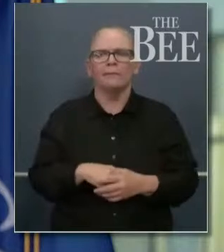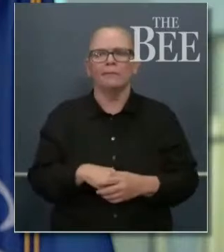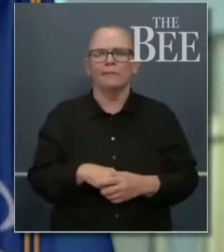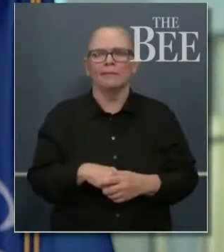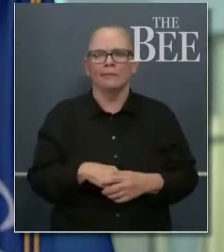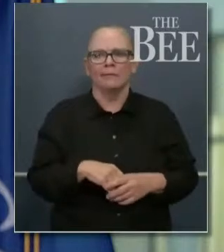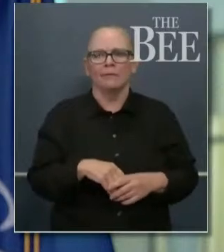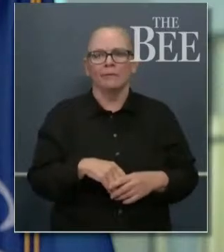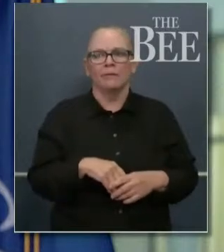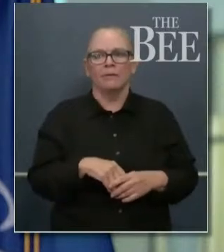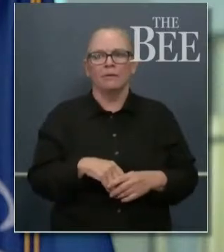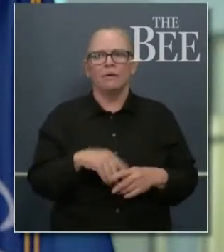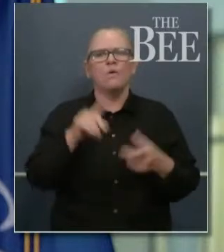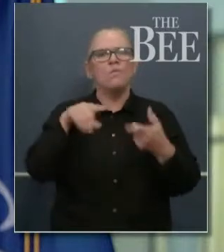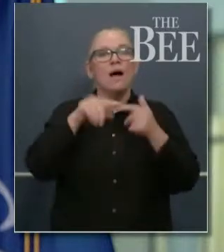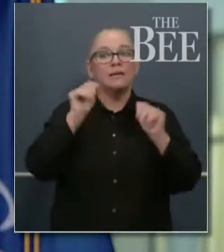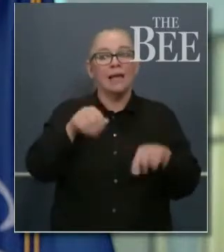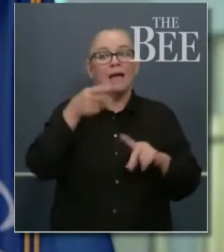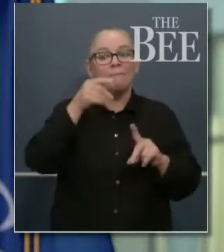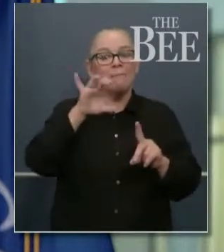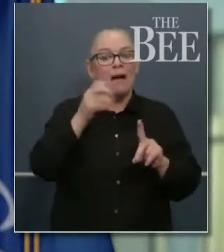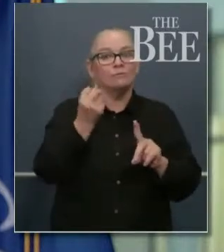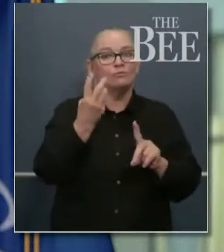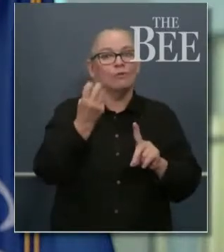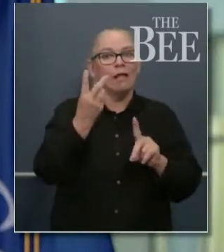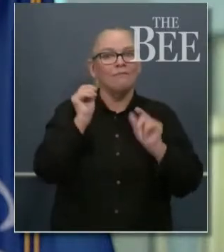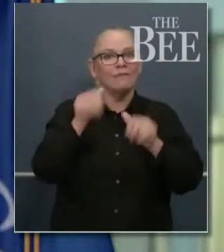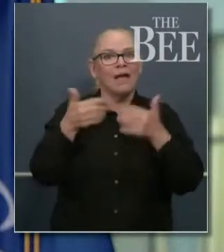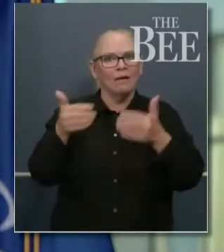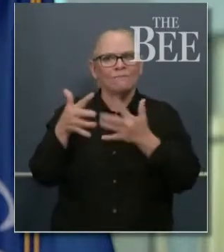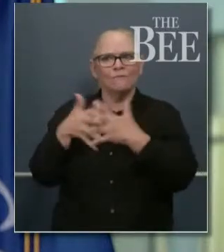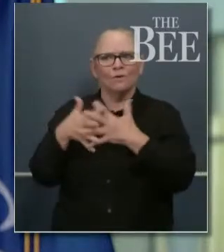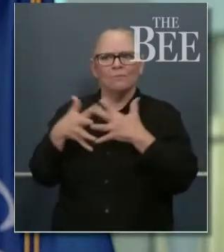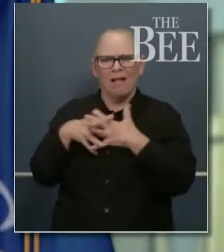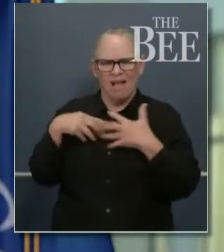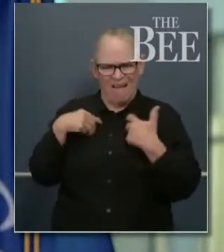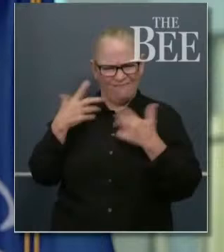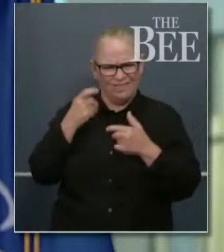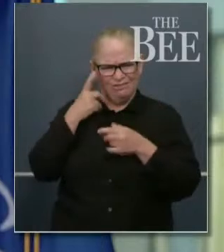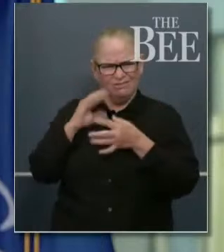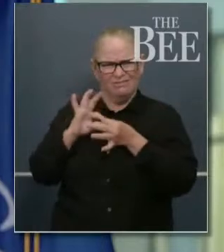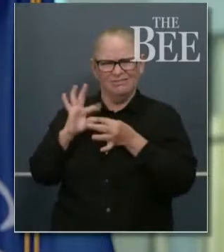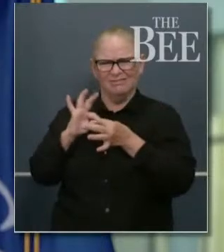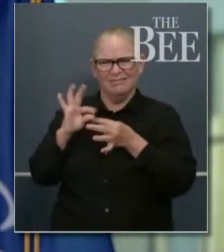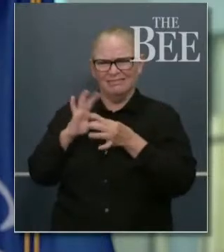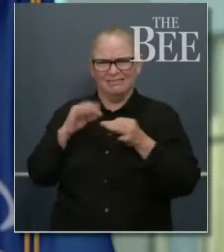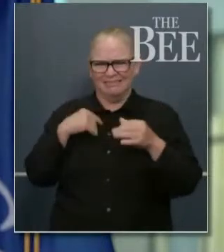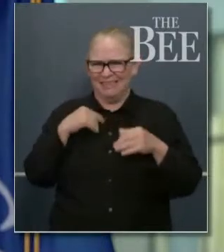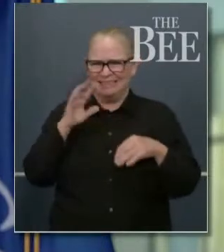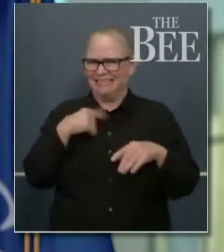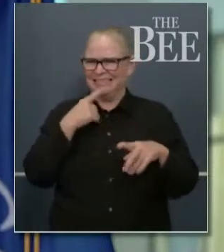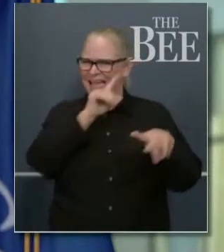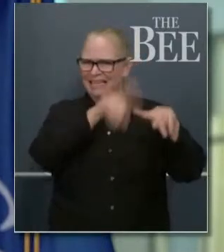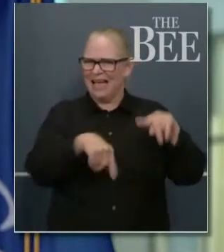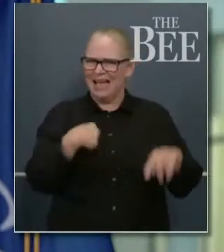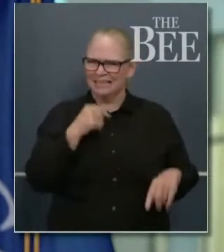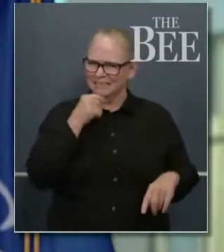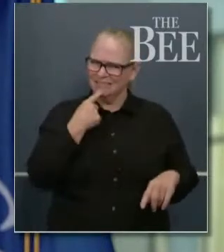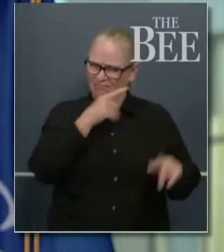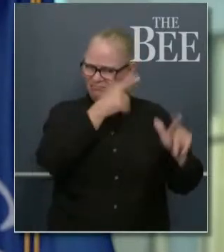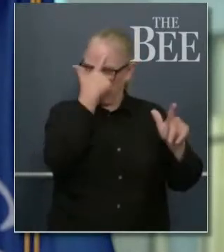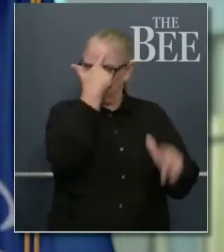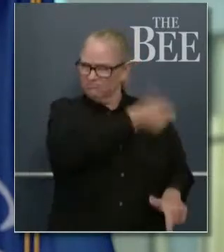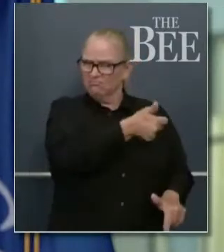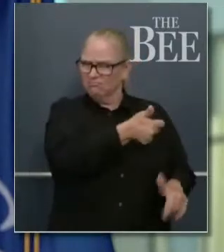Well, they can resume football. There's nothing in the guidelines that say the Pac-12 cannot move forward, period, full stop. So I just want to make that